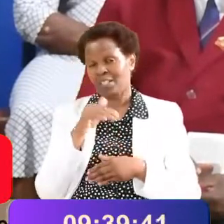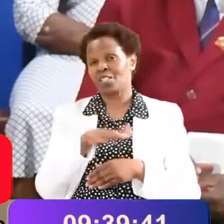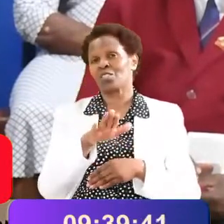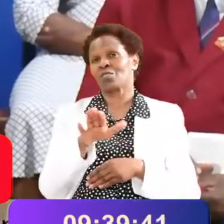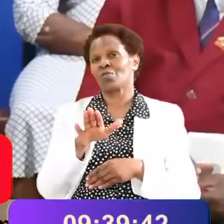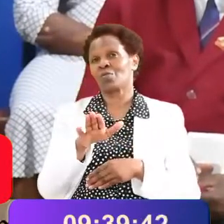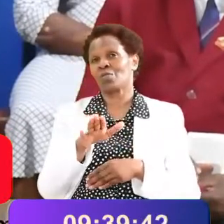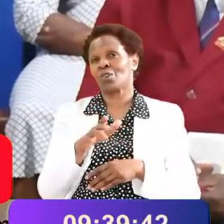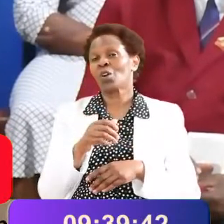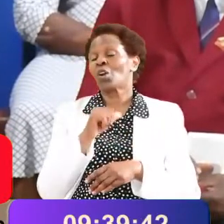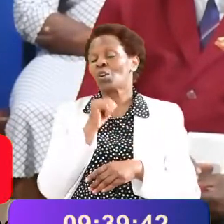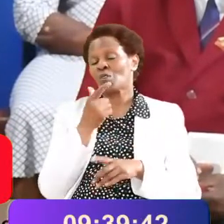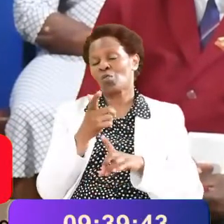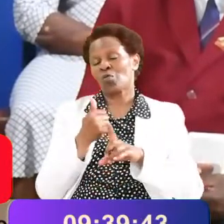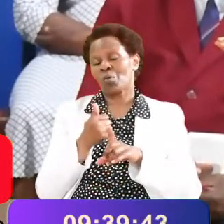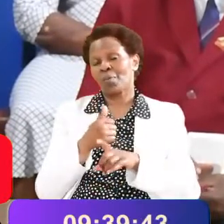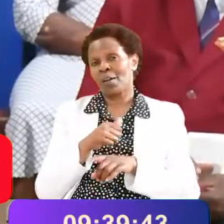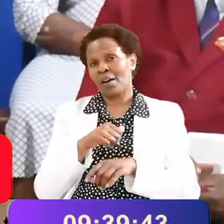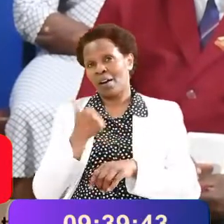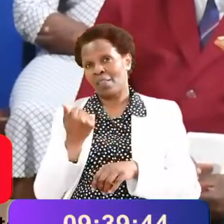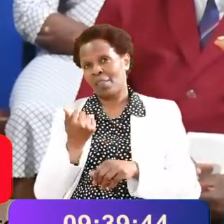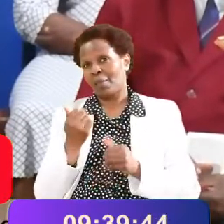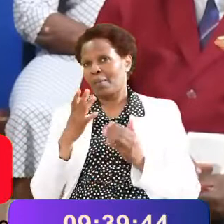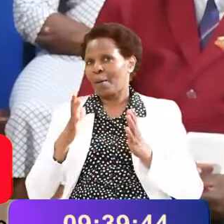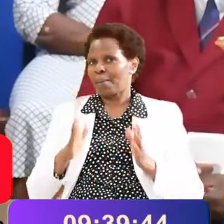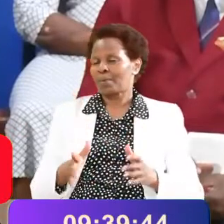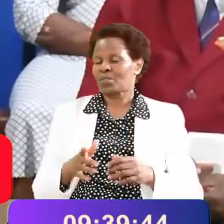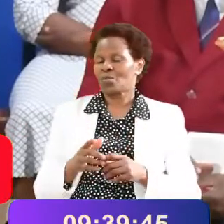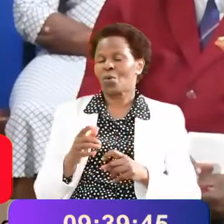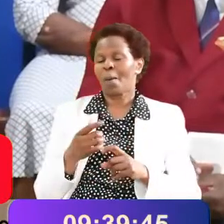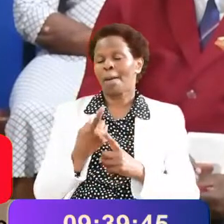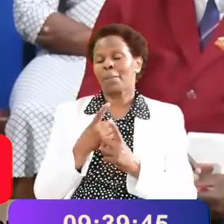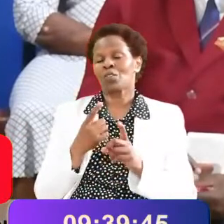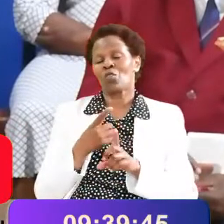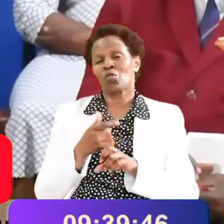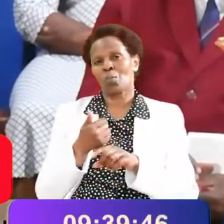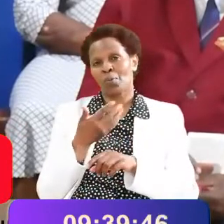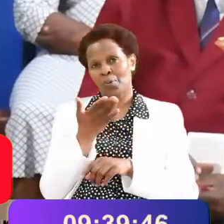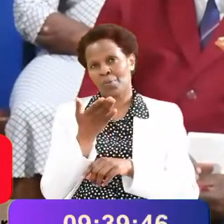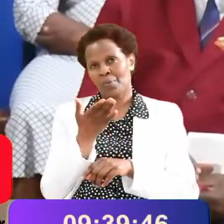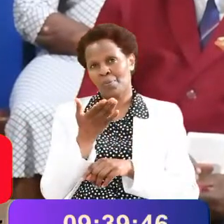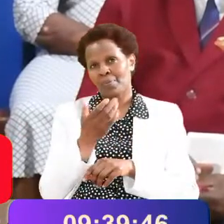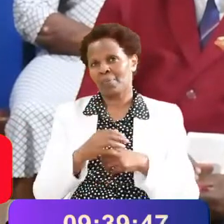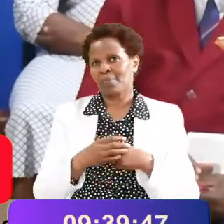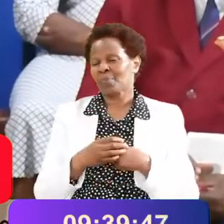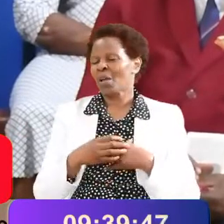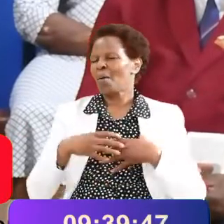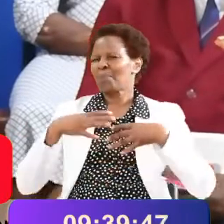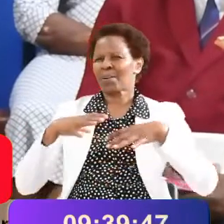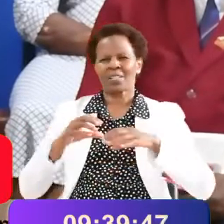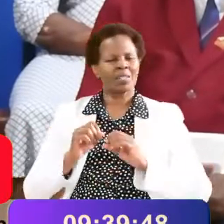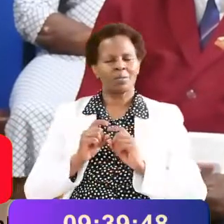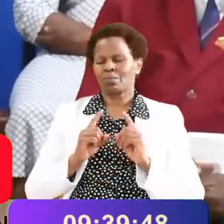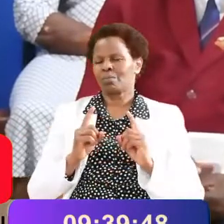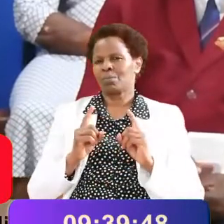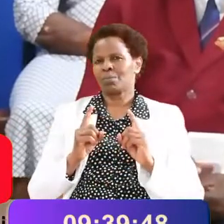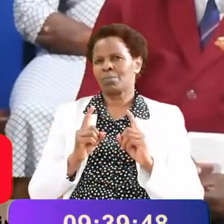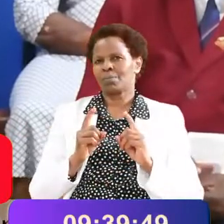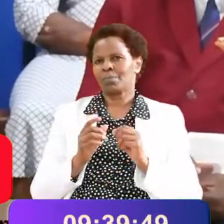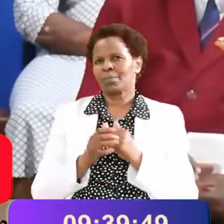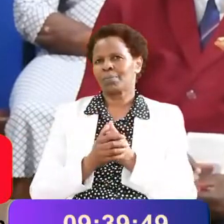person, but from your side, and say, I don't want ego to stand on my way. I want to be reconciled with my